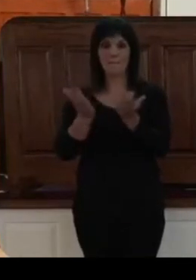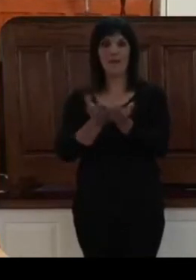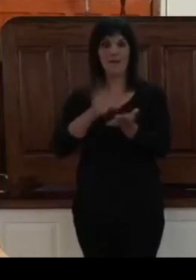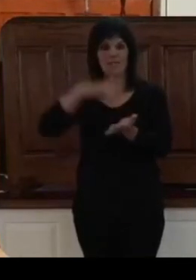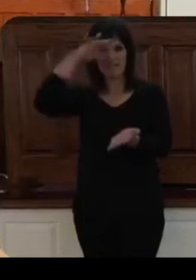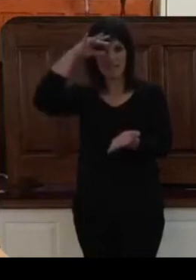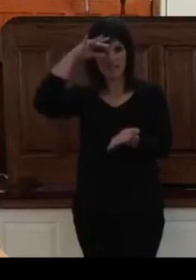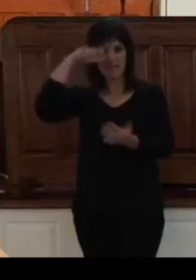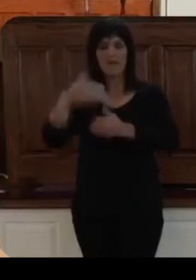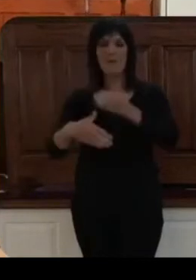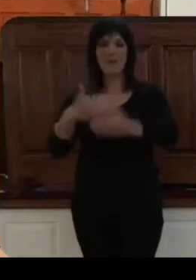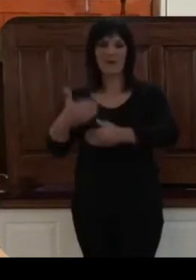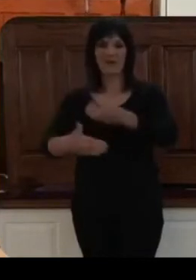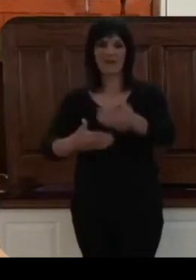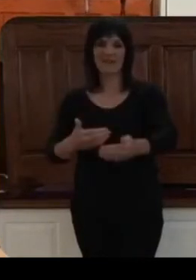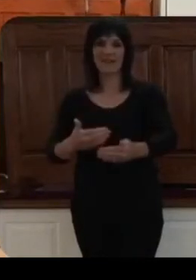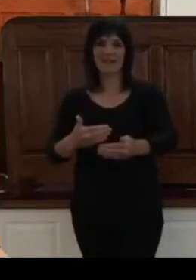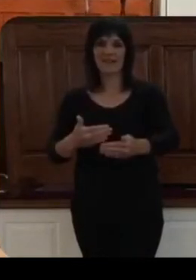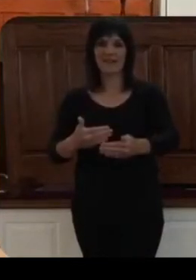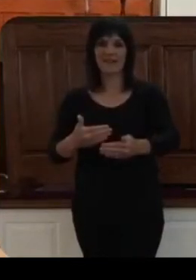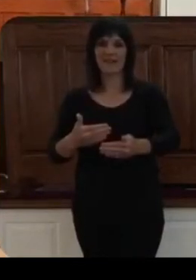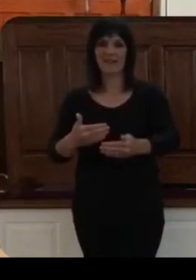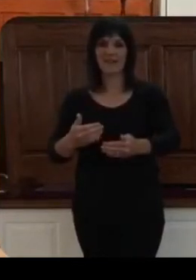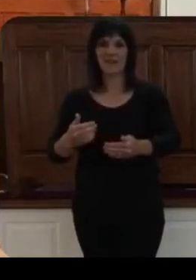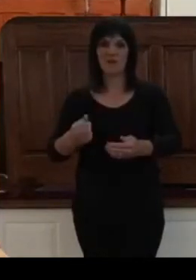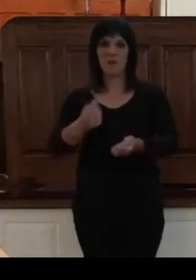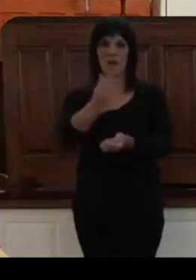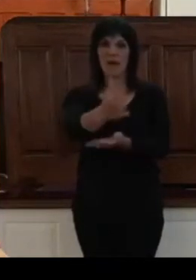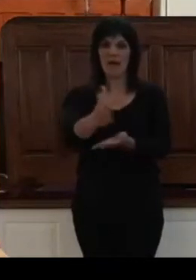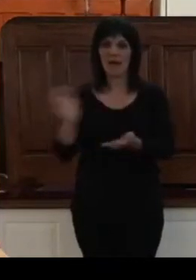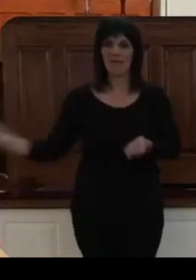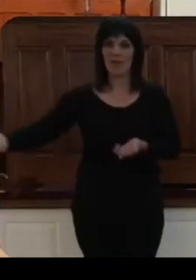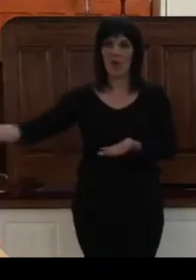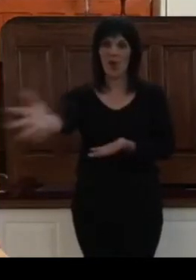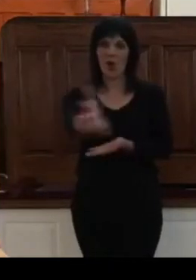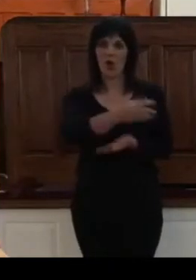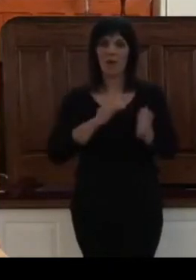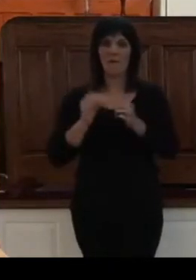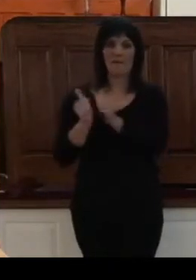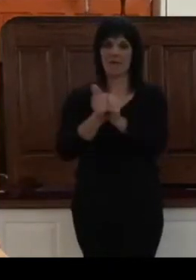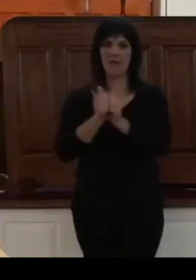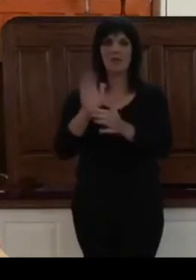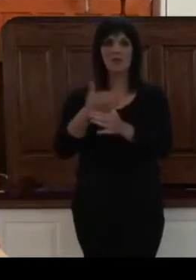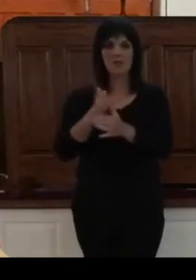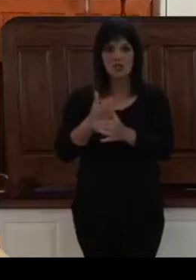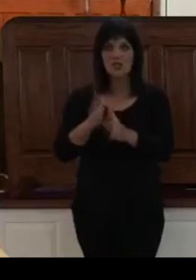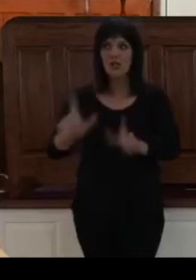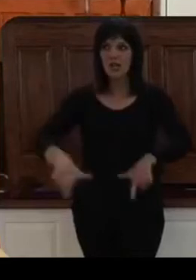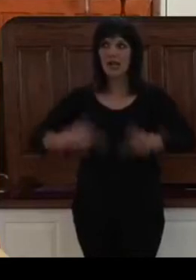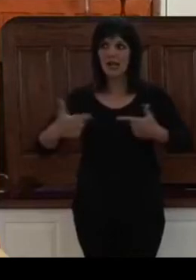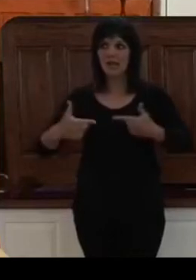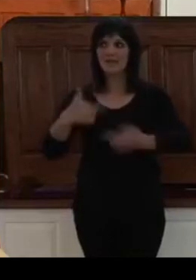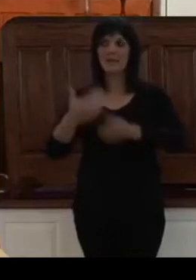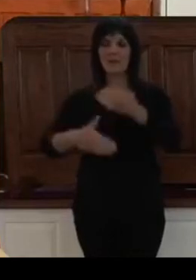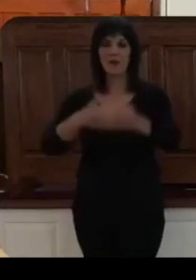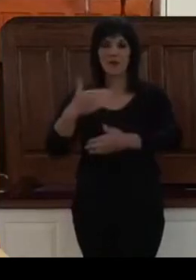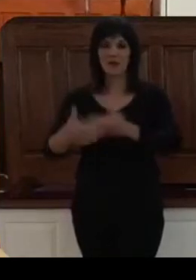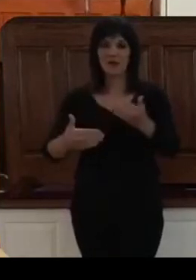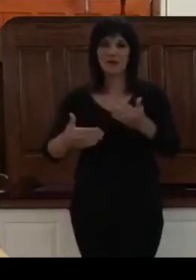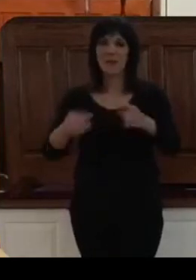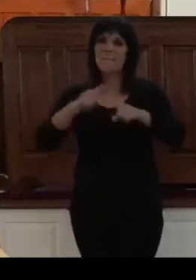in progress. When we get together and share our lives and share our troubles, we're in progress.